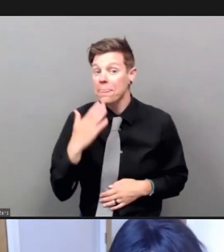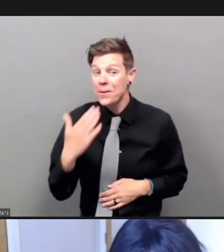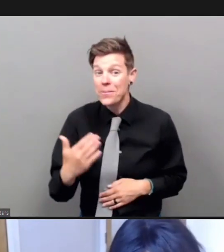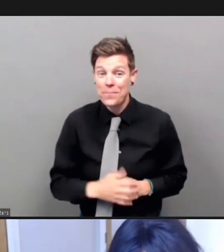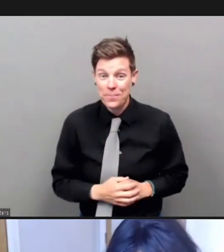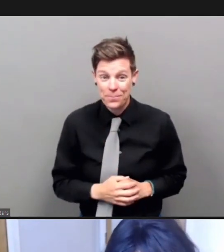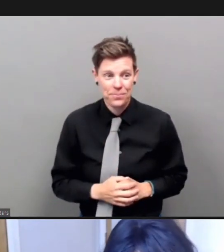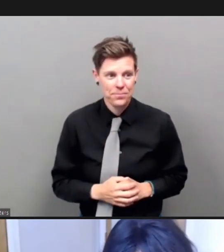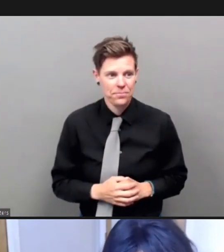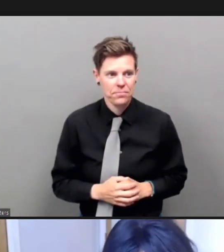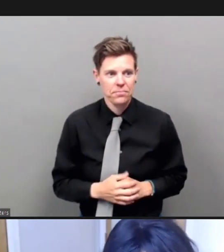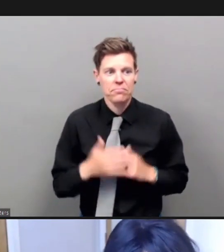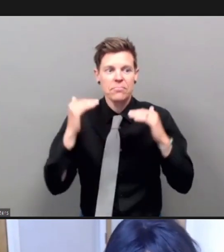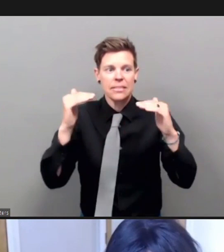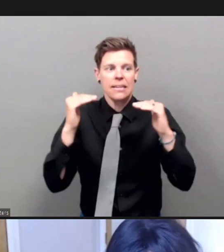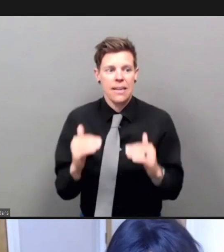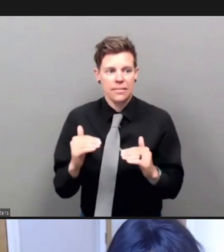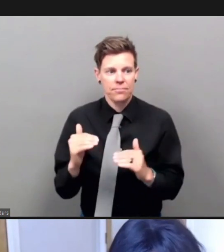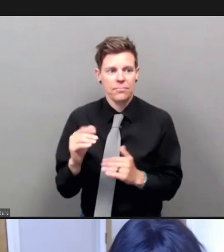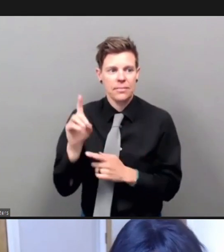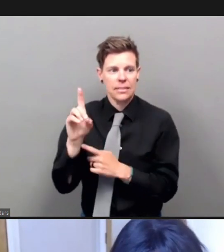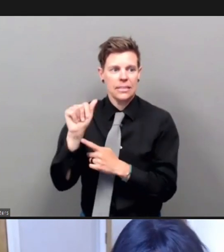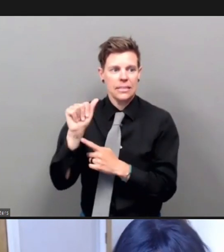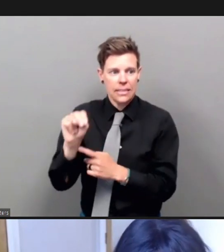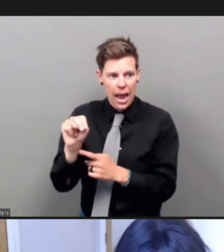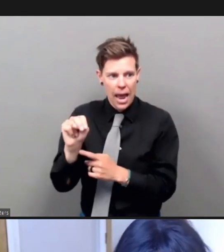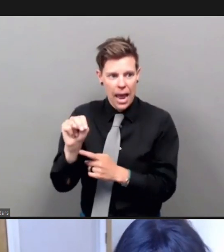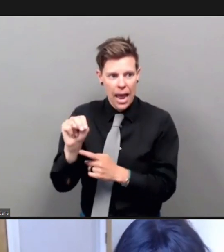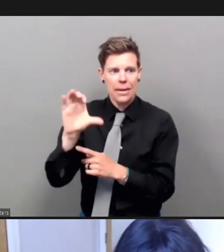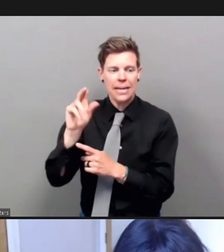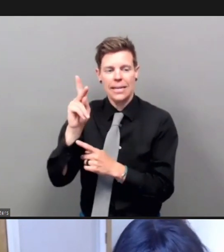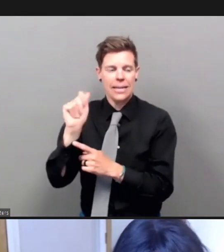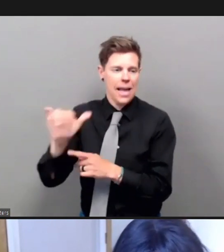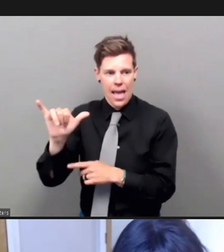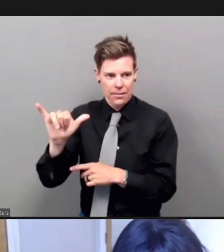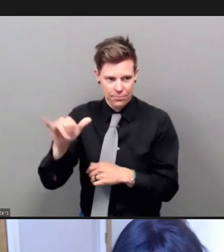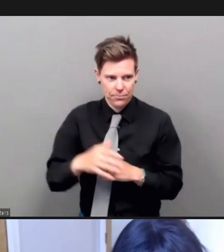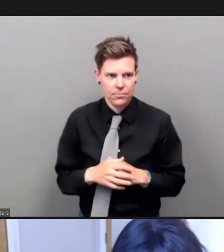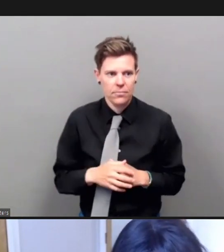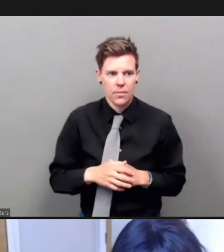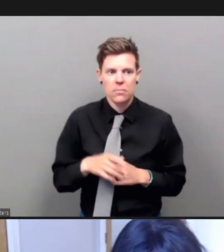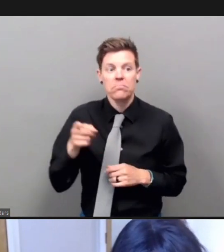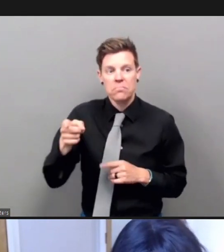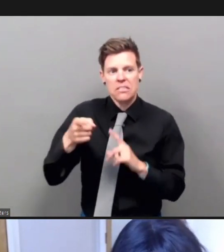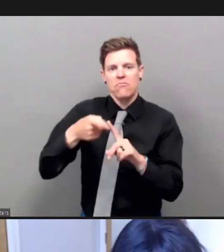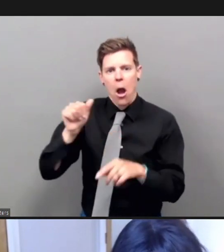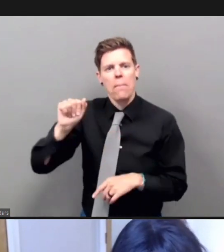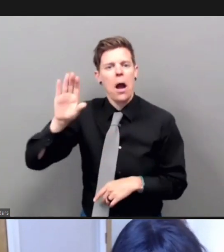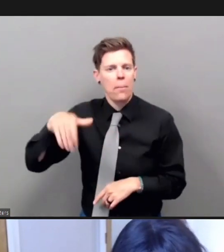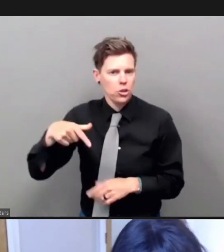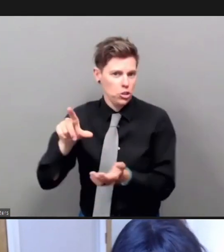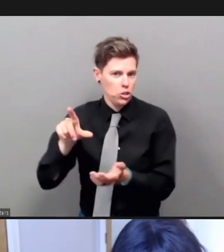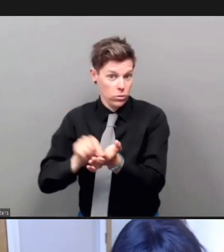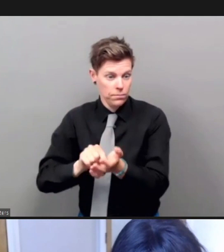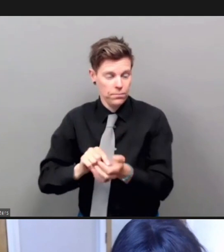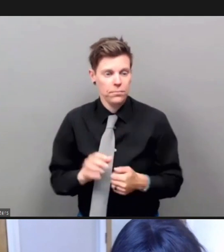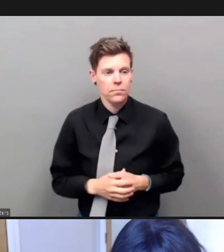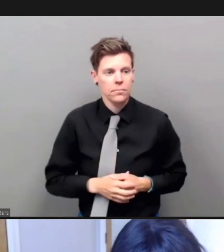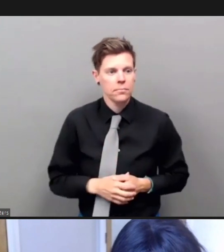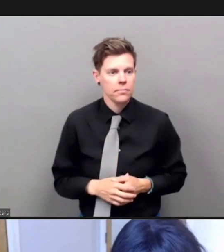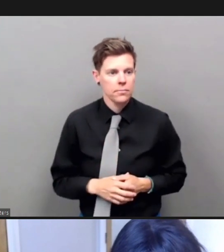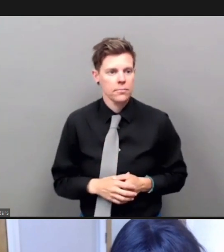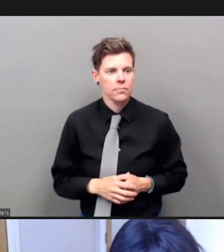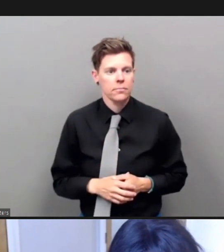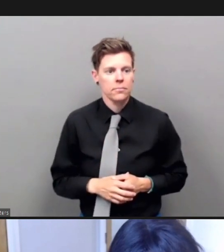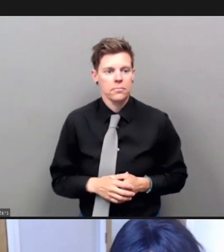next I'll go to Dan McKay with the Albuquerque Journal, followed by Matthew Reichbach with the New Mexico Political Report, and then Algernon Damasa